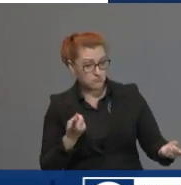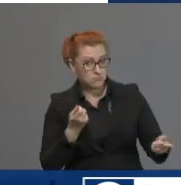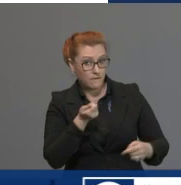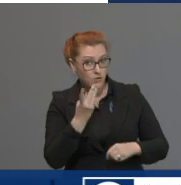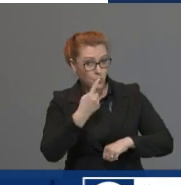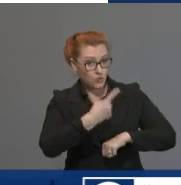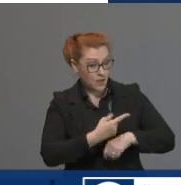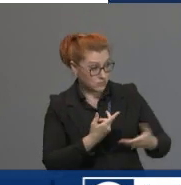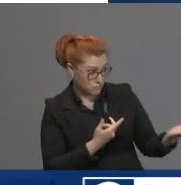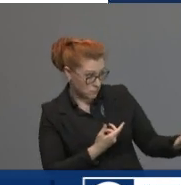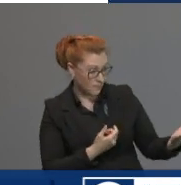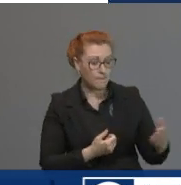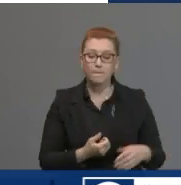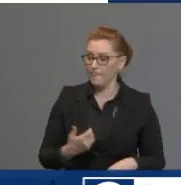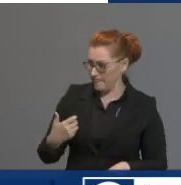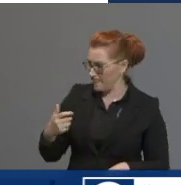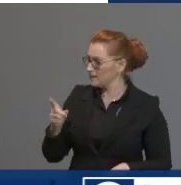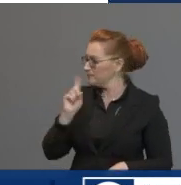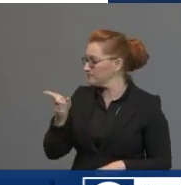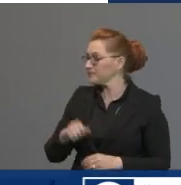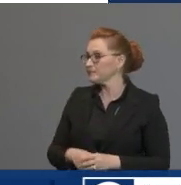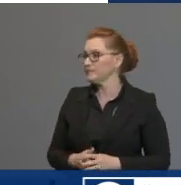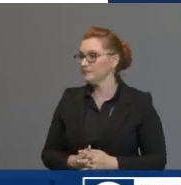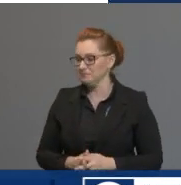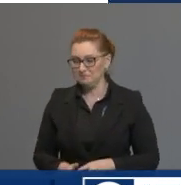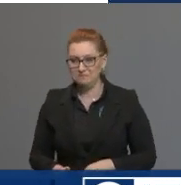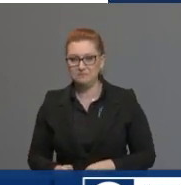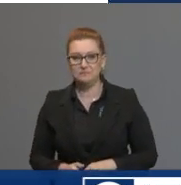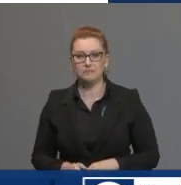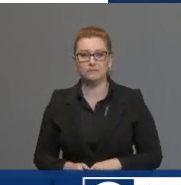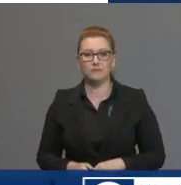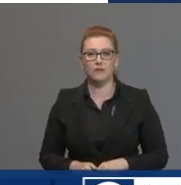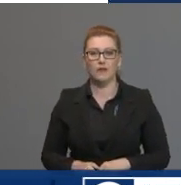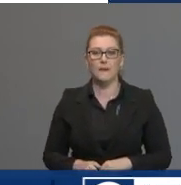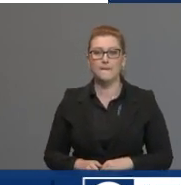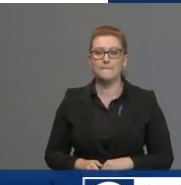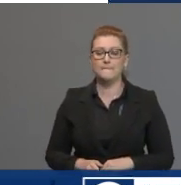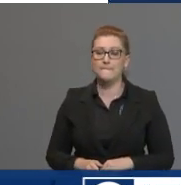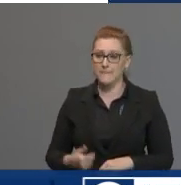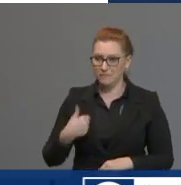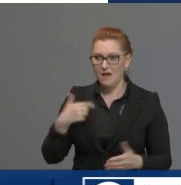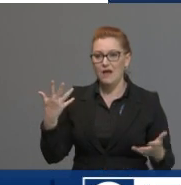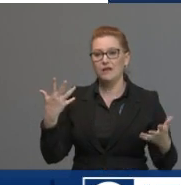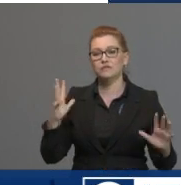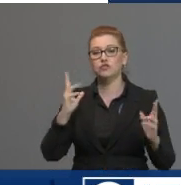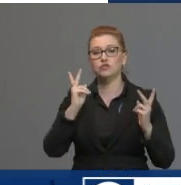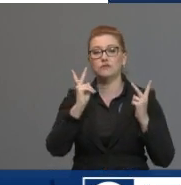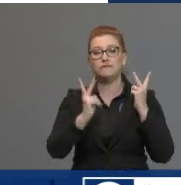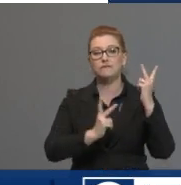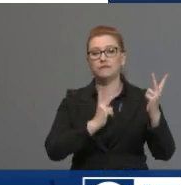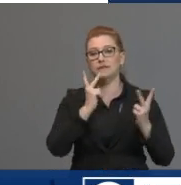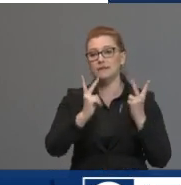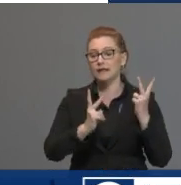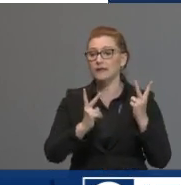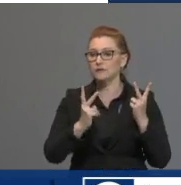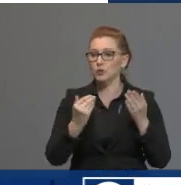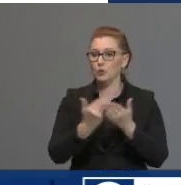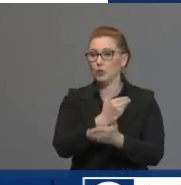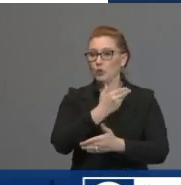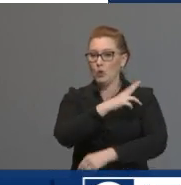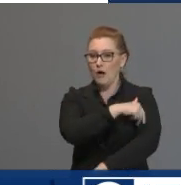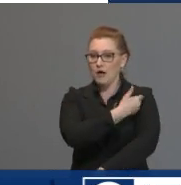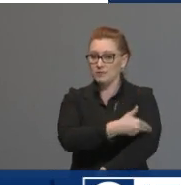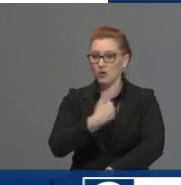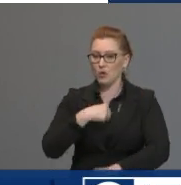the last several days, I'll turn it over to General McGuire. Thanks, Governor. So I was able to visit the alternate care site